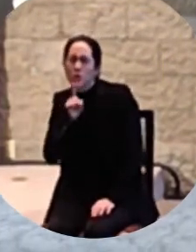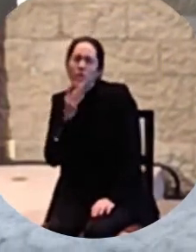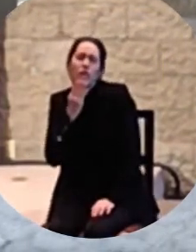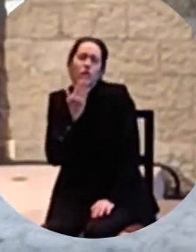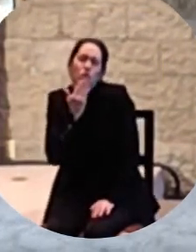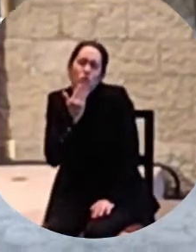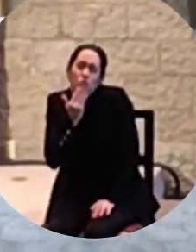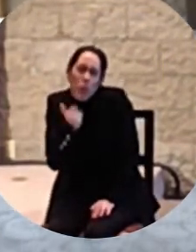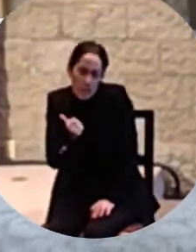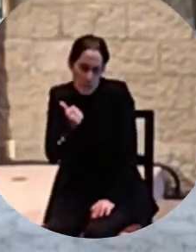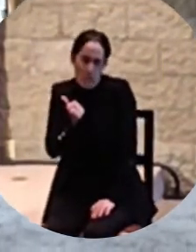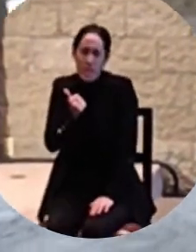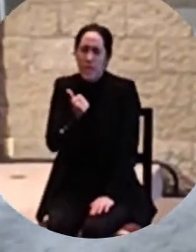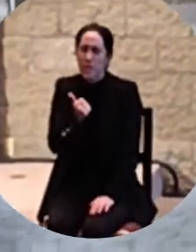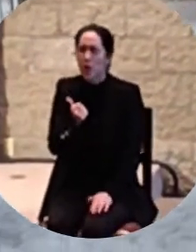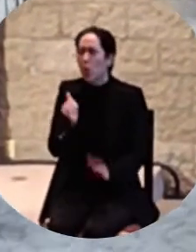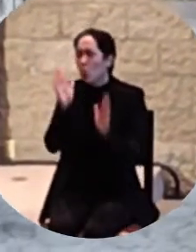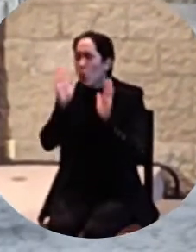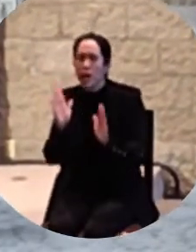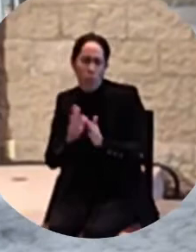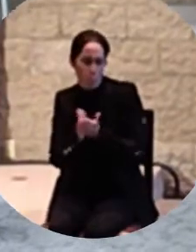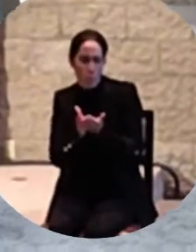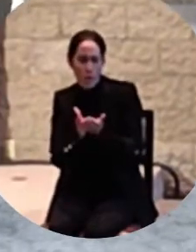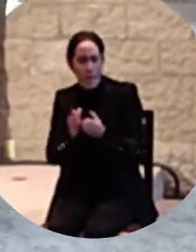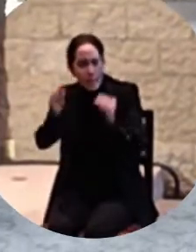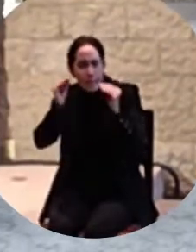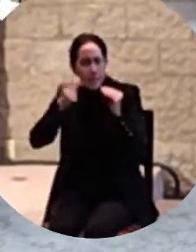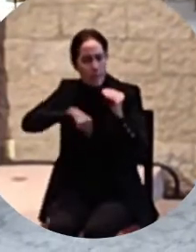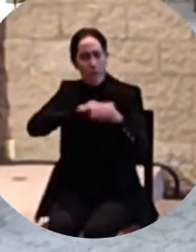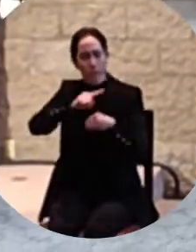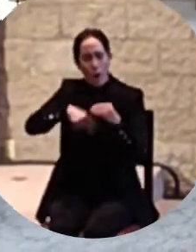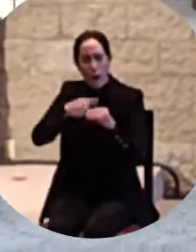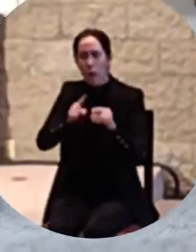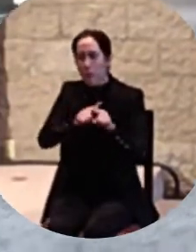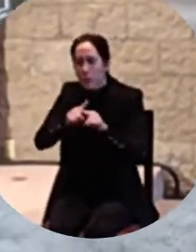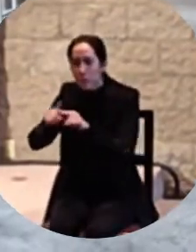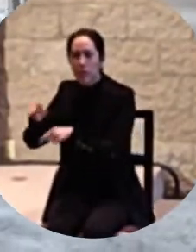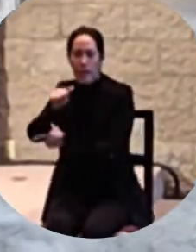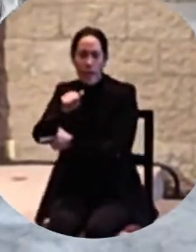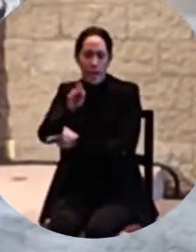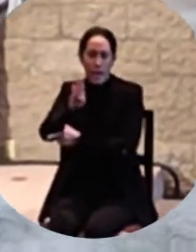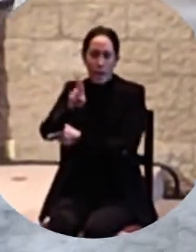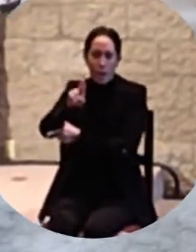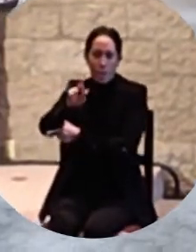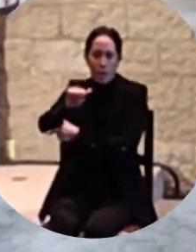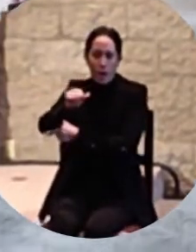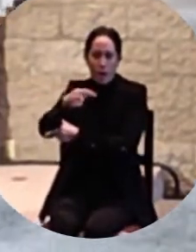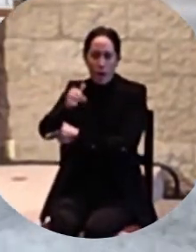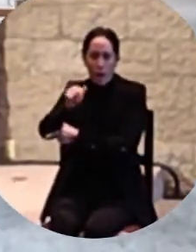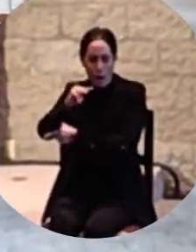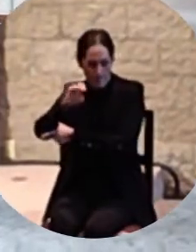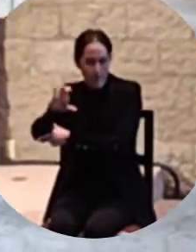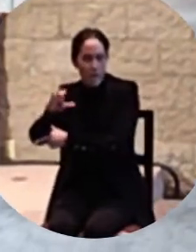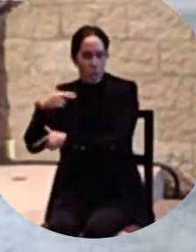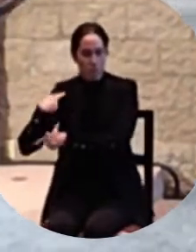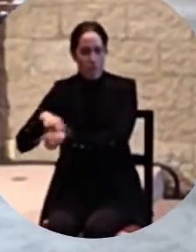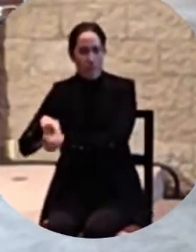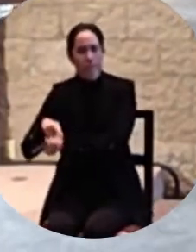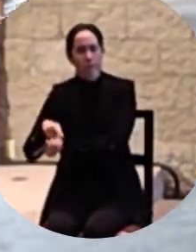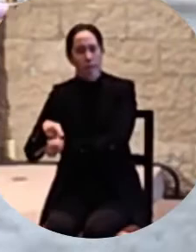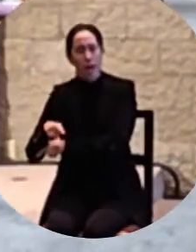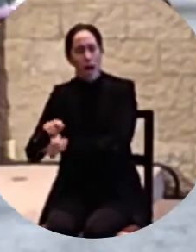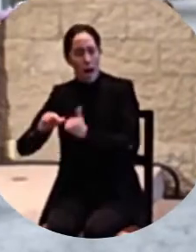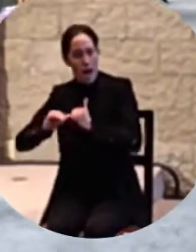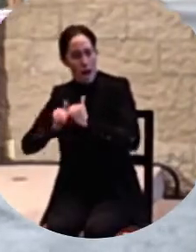only do we learn more about the practices of these Abrahamic religions, we also learn how to put them into practice in our